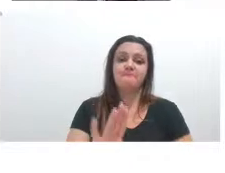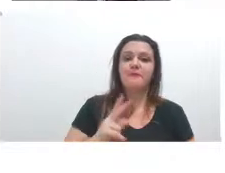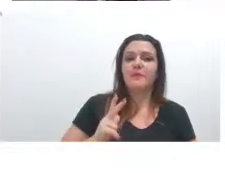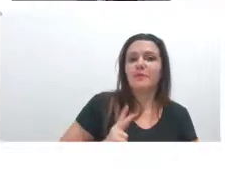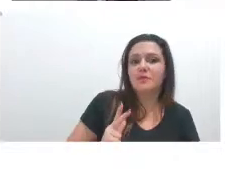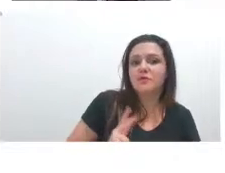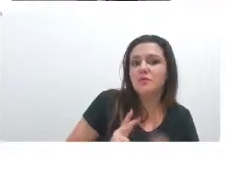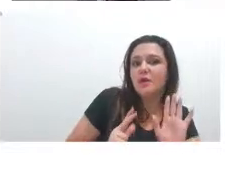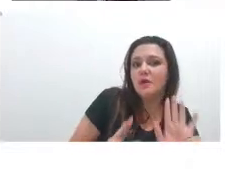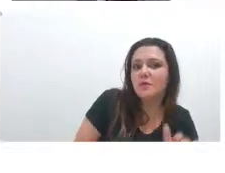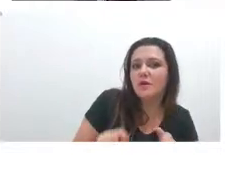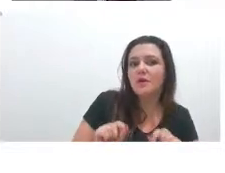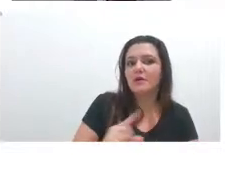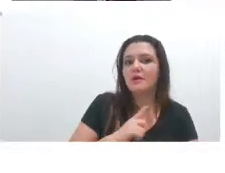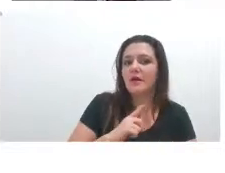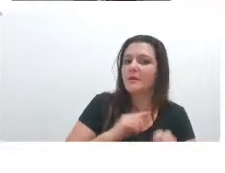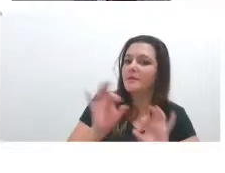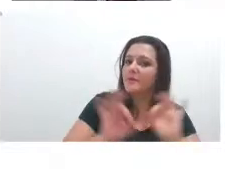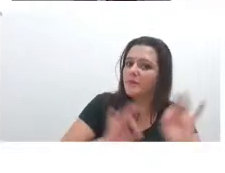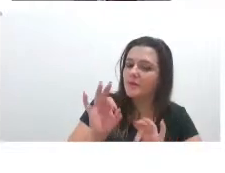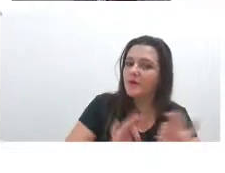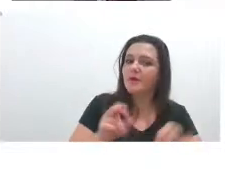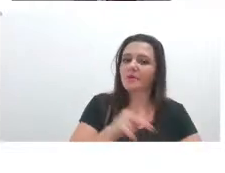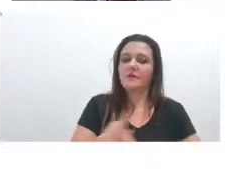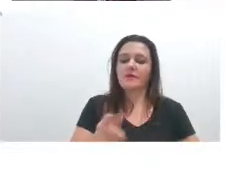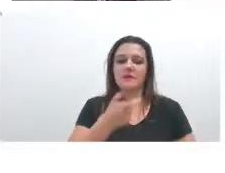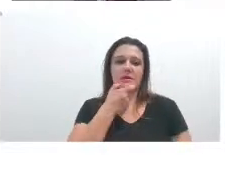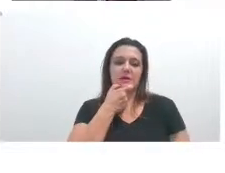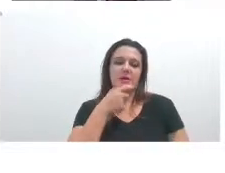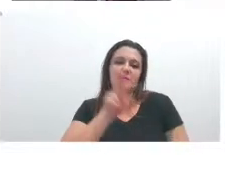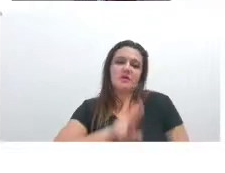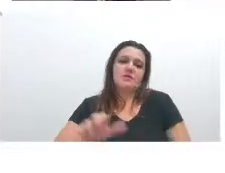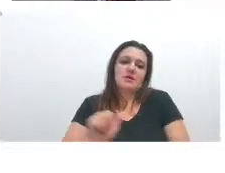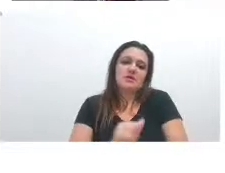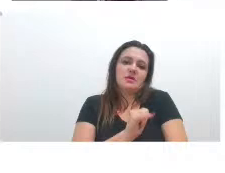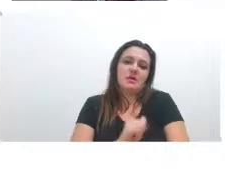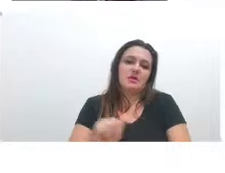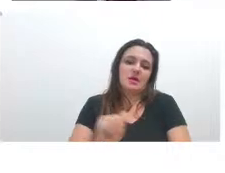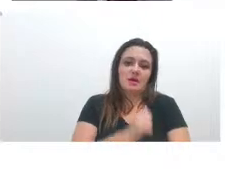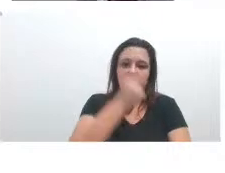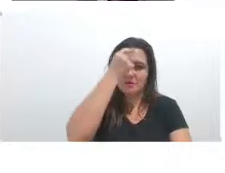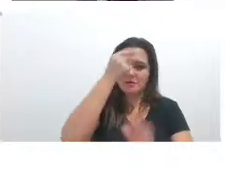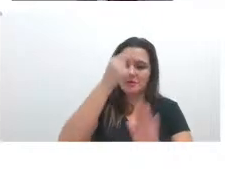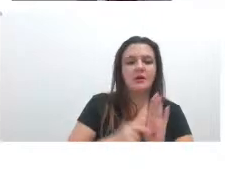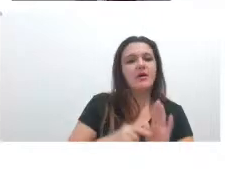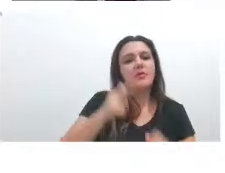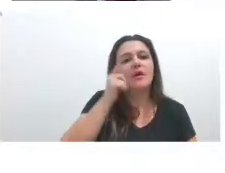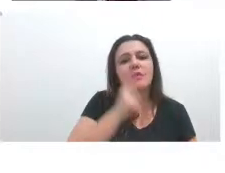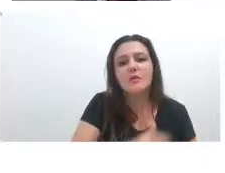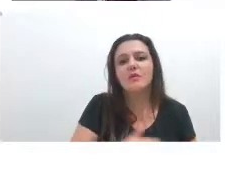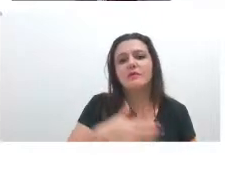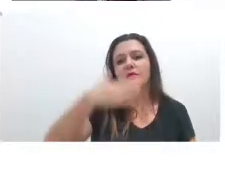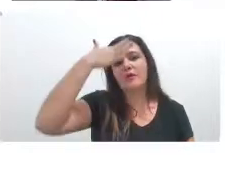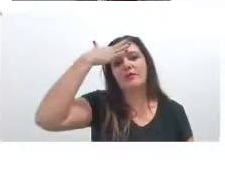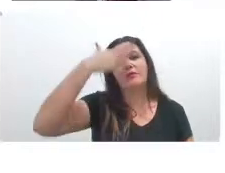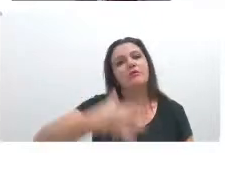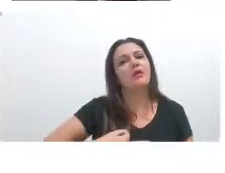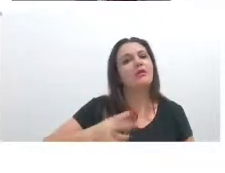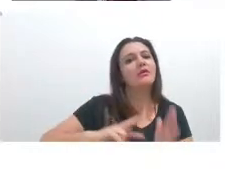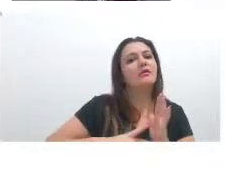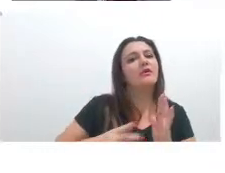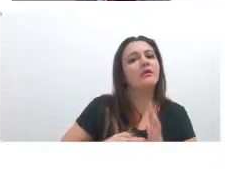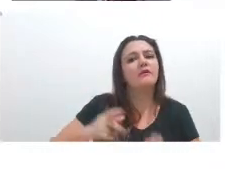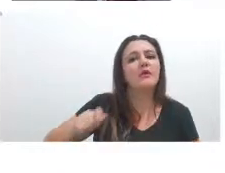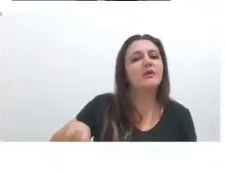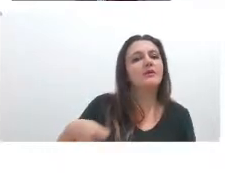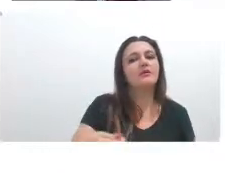to use these new tools. This is essential to gain an understanding of what AI is, how to exploit the many benefits of the